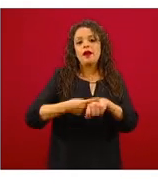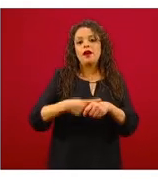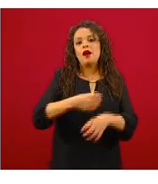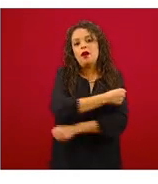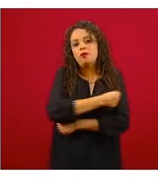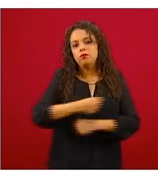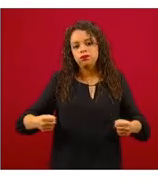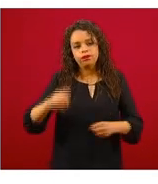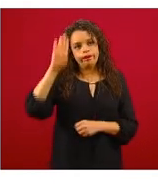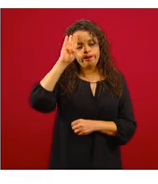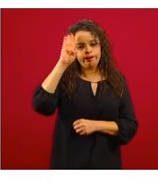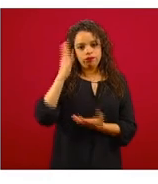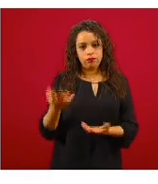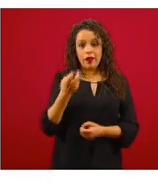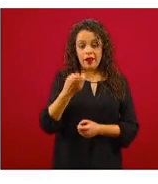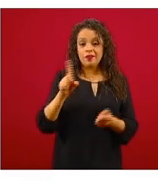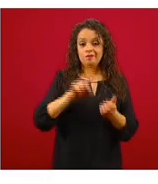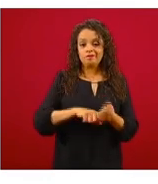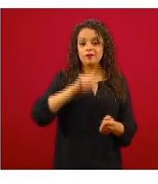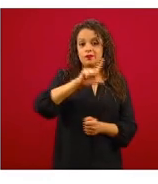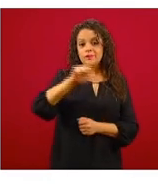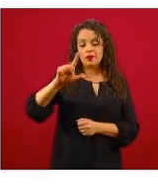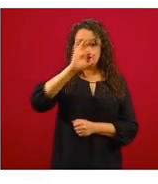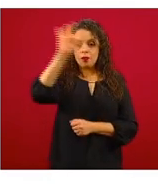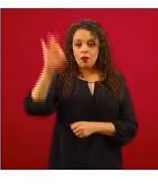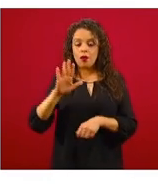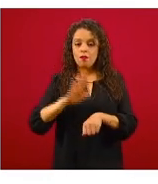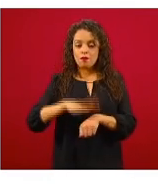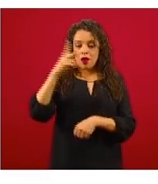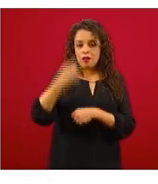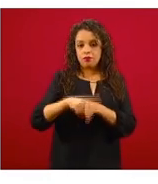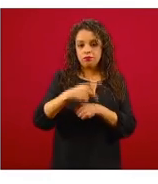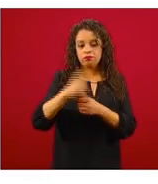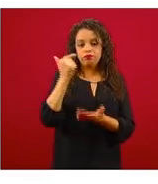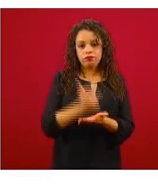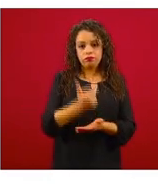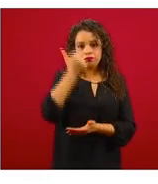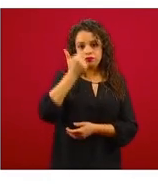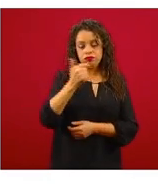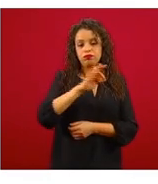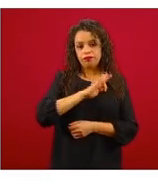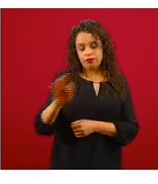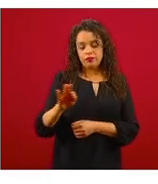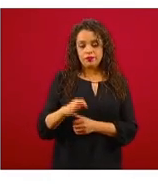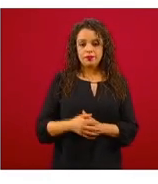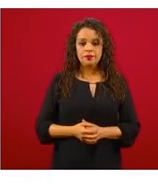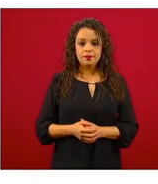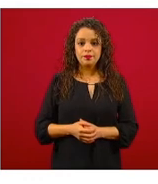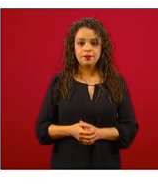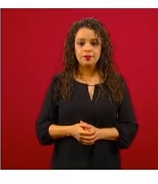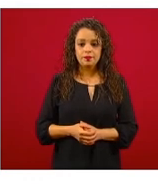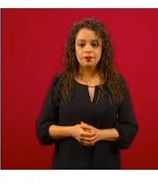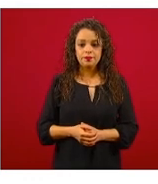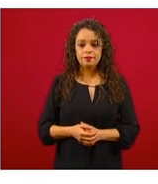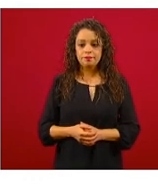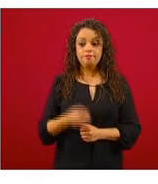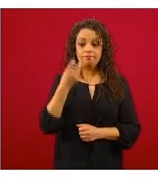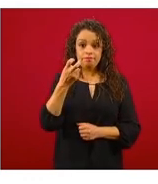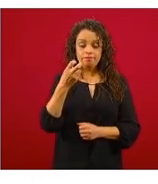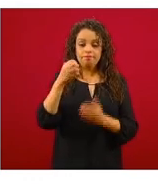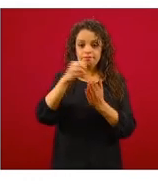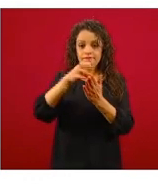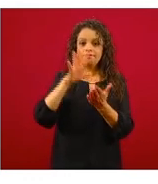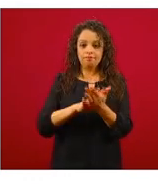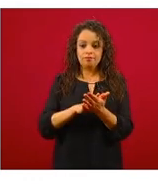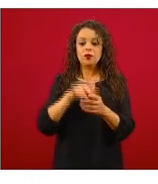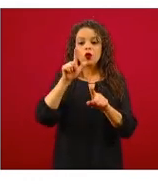And he's 77%. That's his risk factor of developing serious COVID-19, serious version